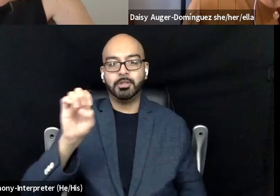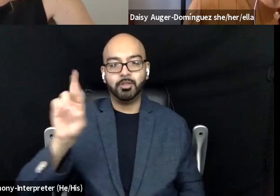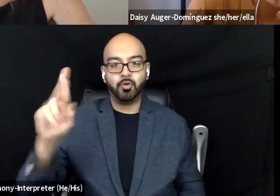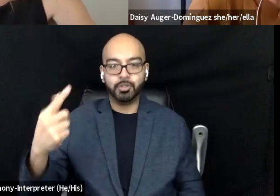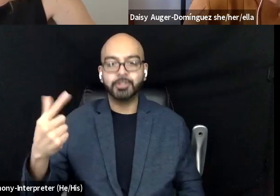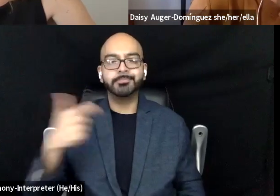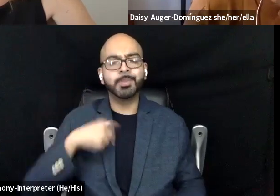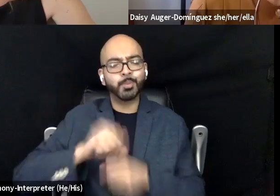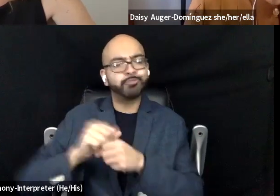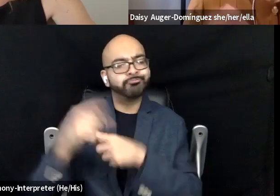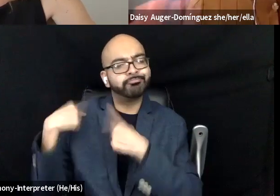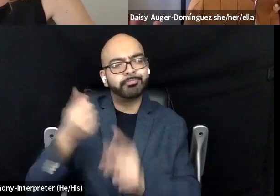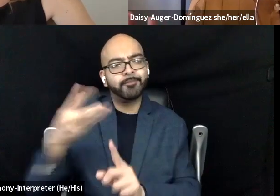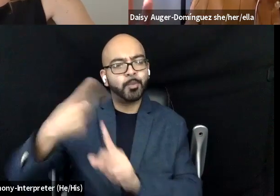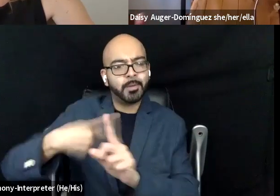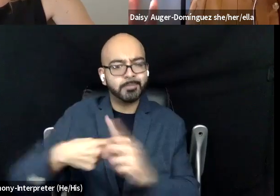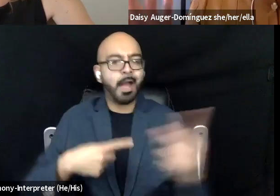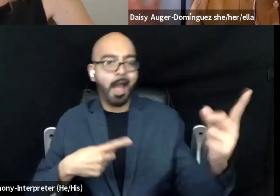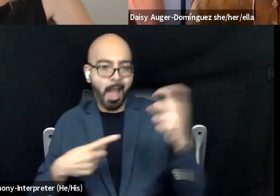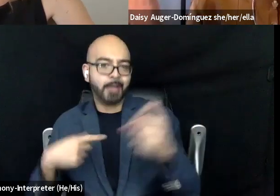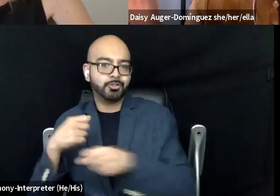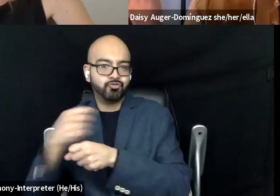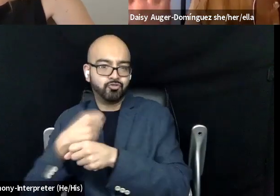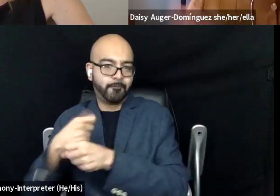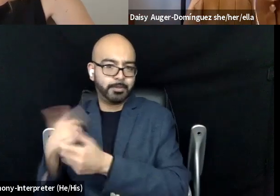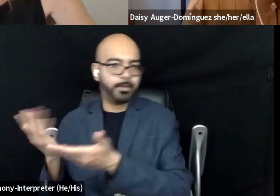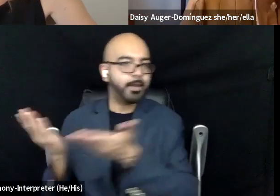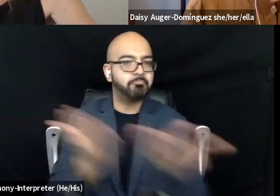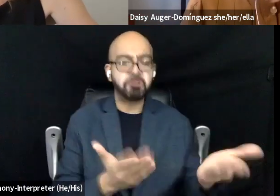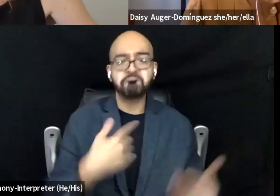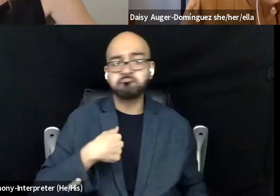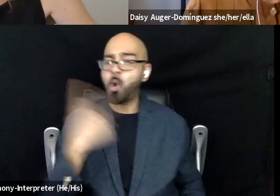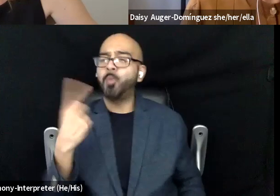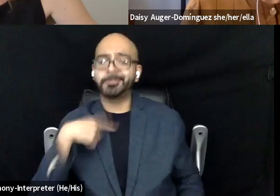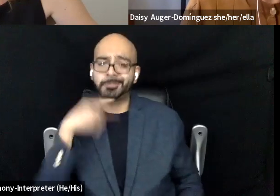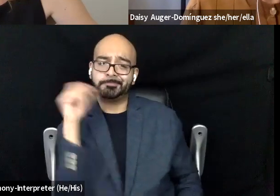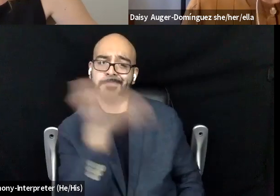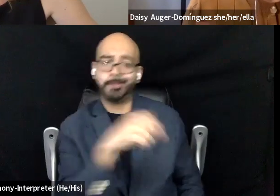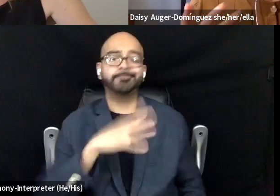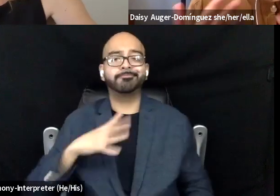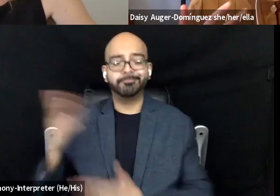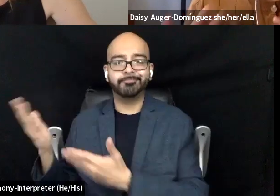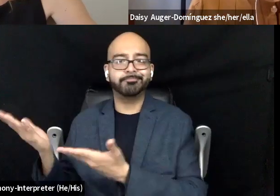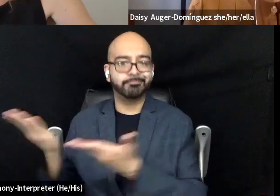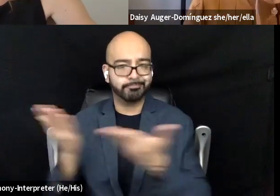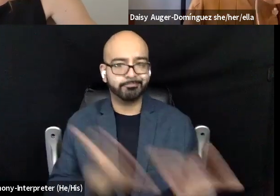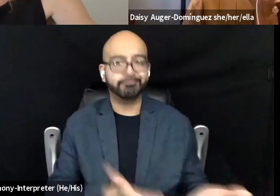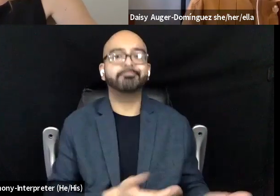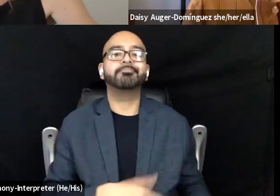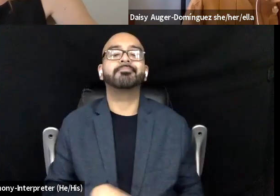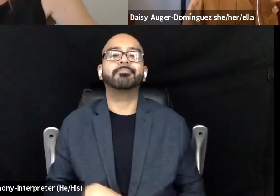months, and she asked me for coffee, and I always say yes. I was like, why not? And as we started